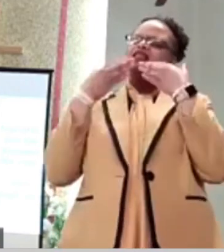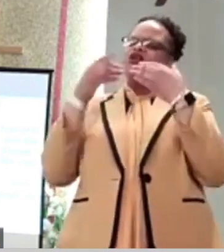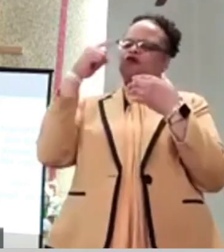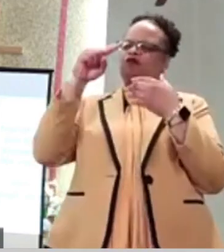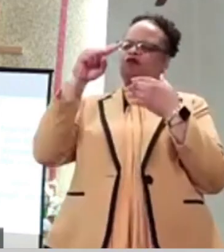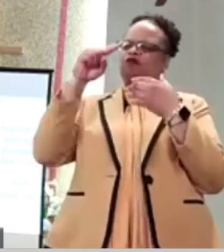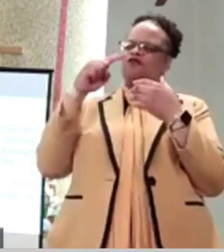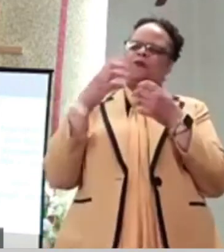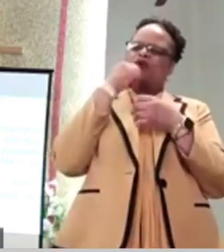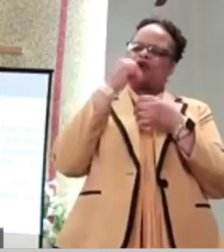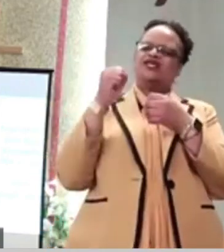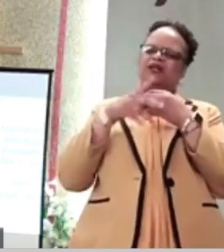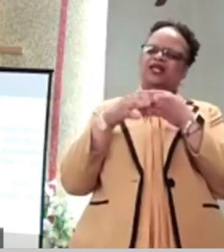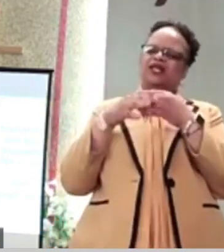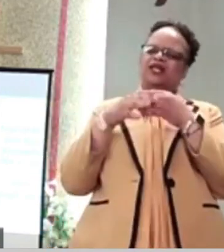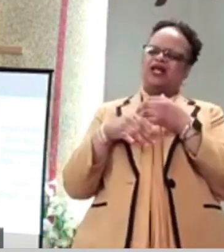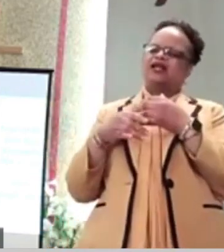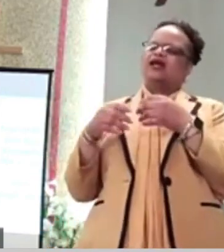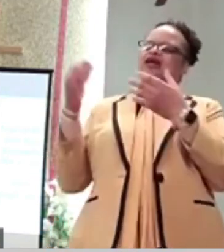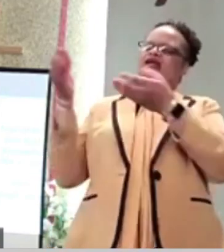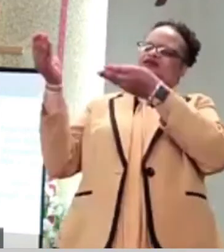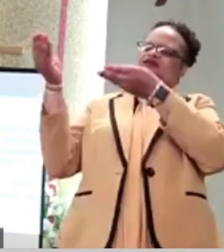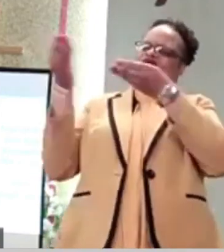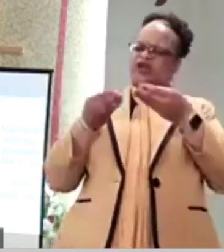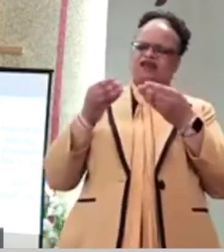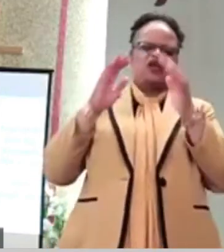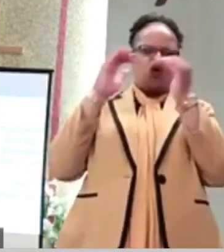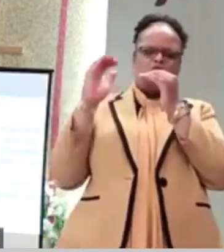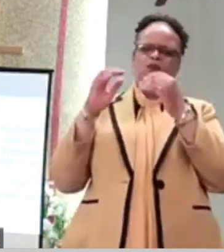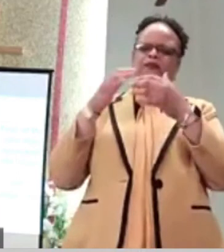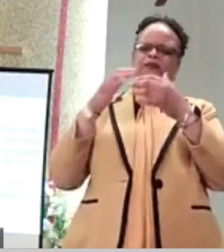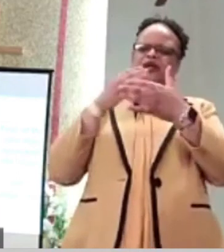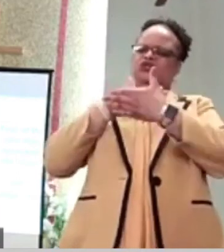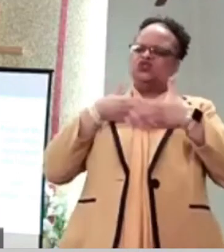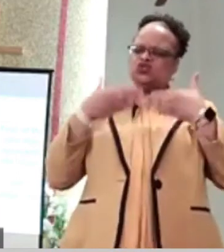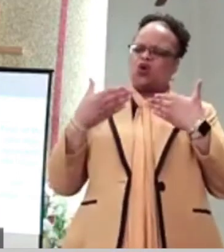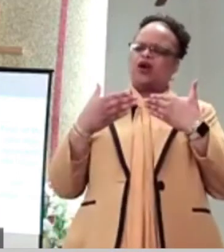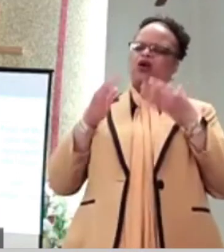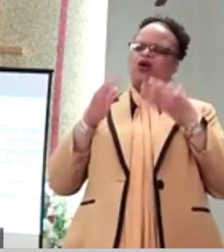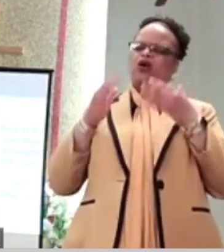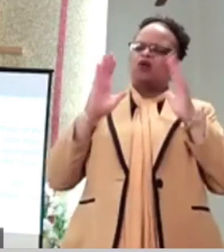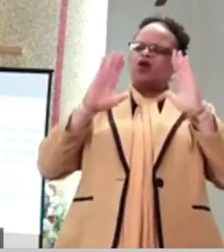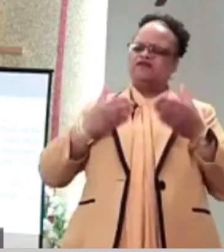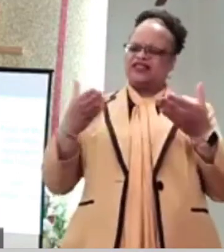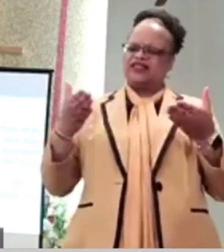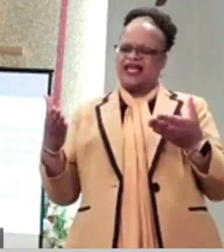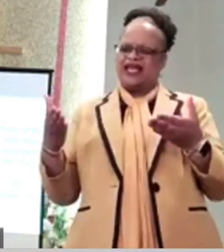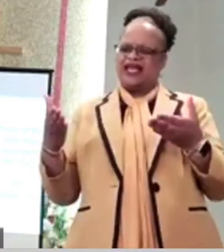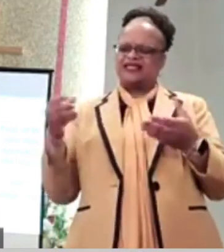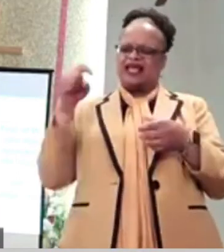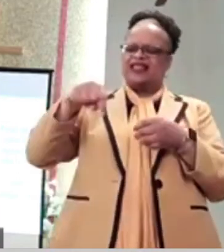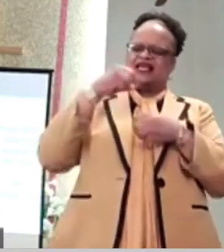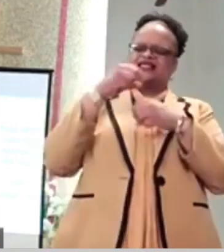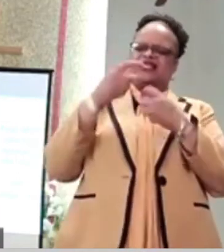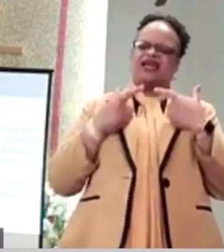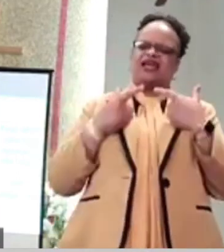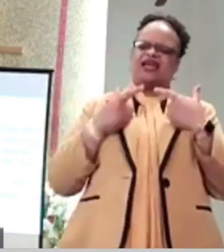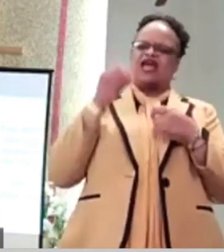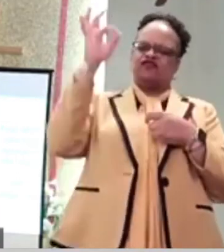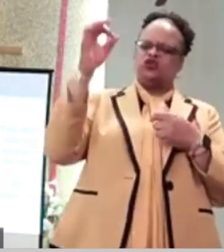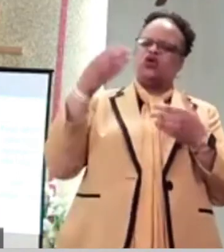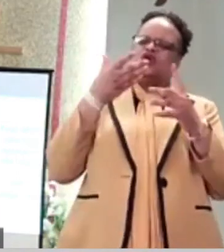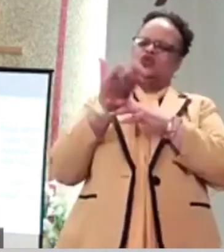this precious and pure blood that gives us so much hope and gives us so much joy knowing, God, we have great things in this life and the life to come. And we offer this prayer